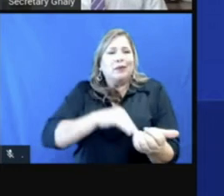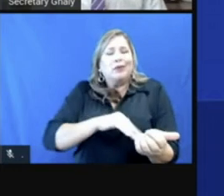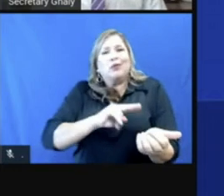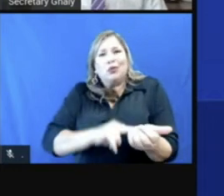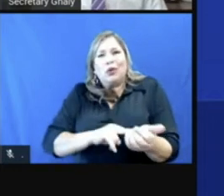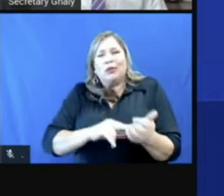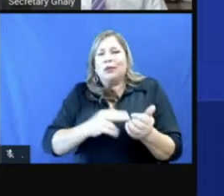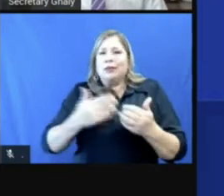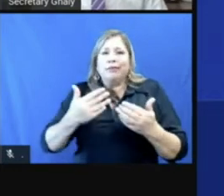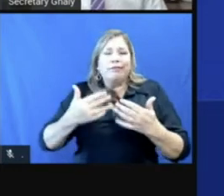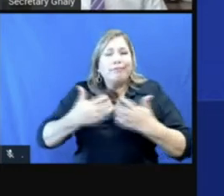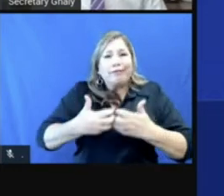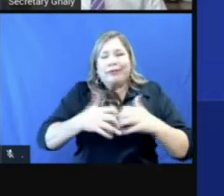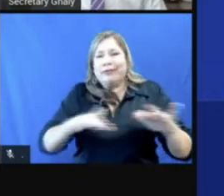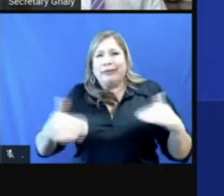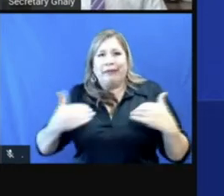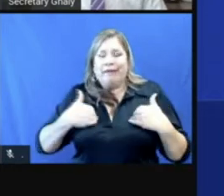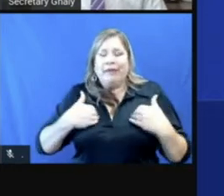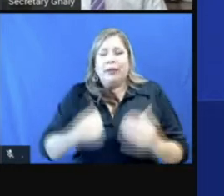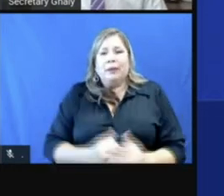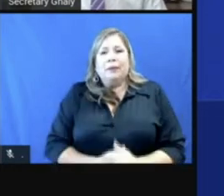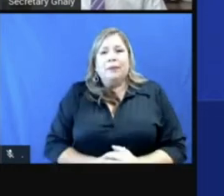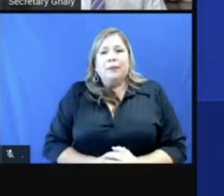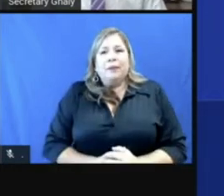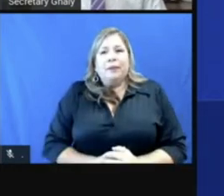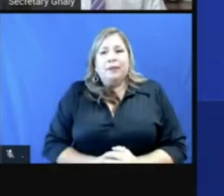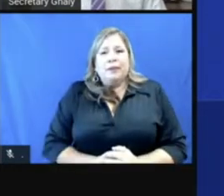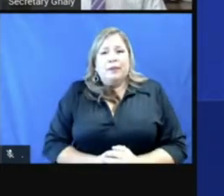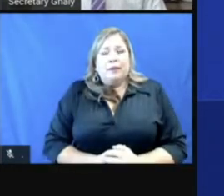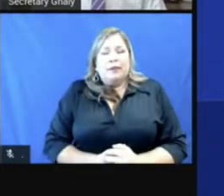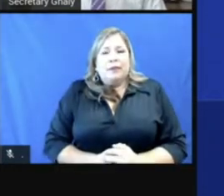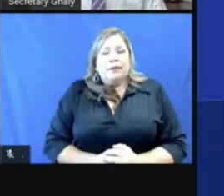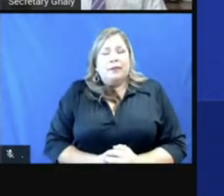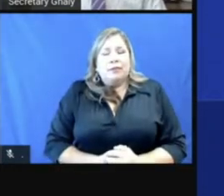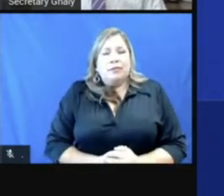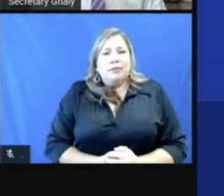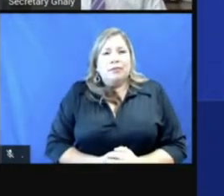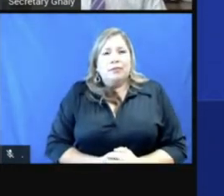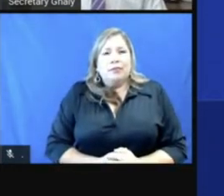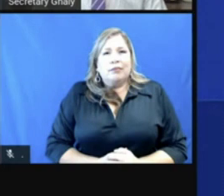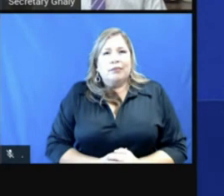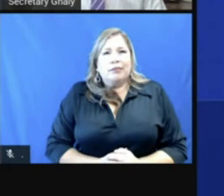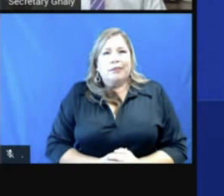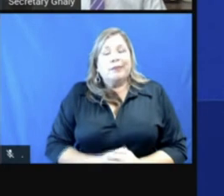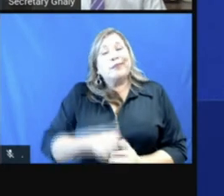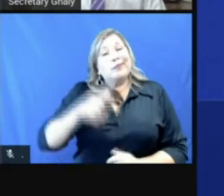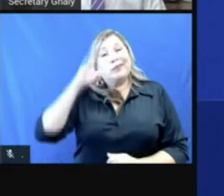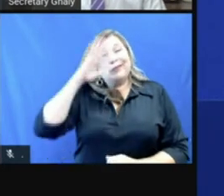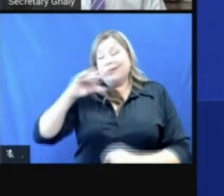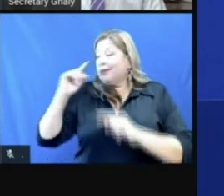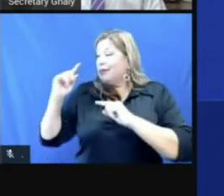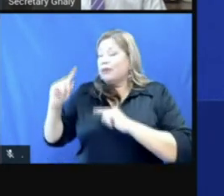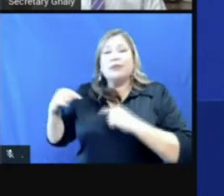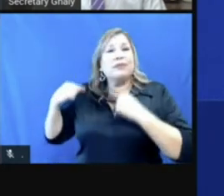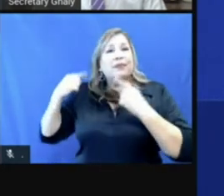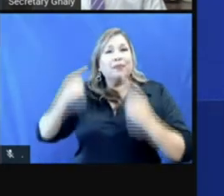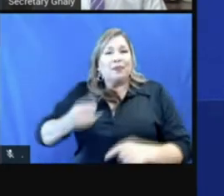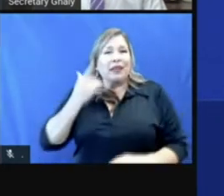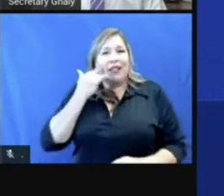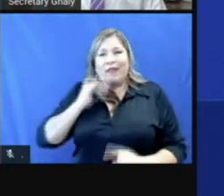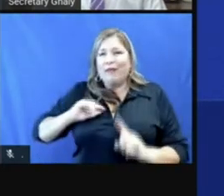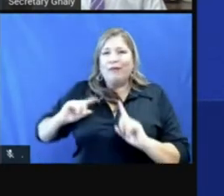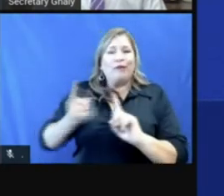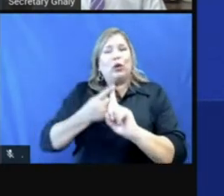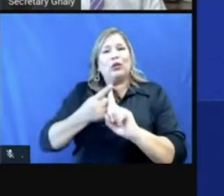So California, as we've reminded before, we were the first state to do a stay-at-home order. We saw its impact back in